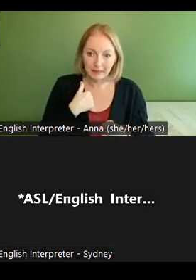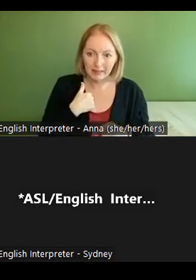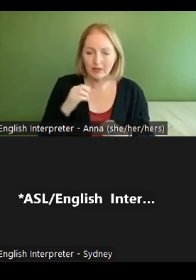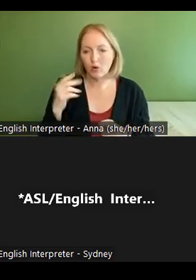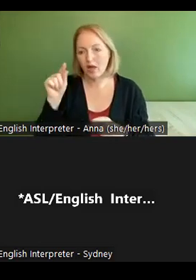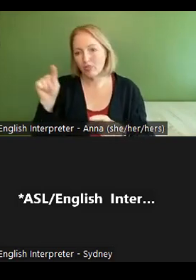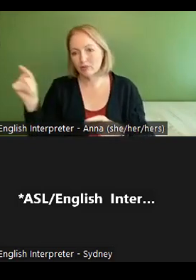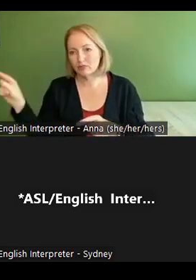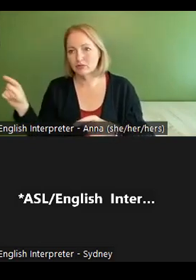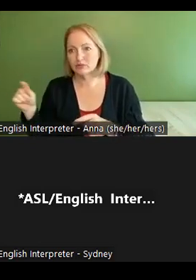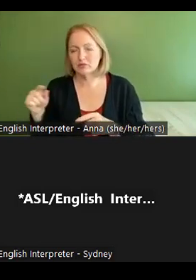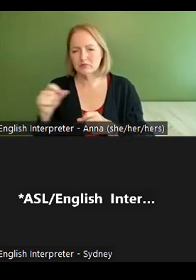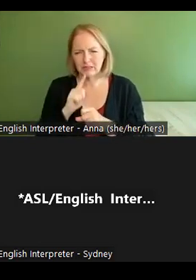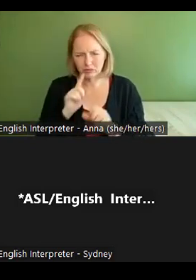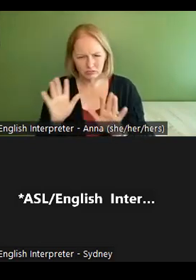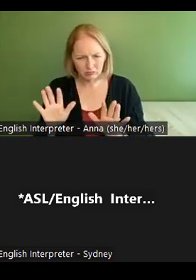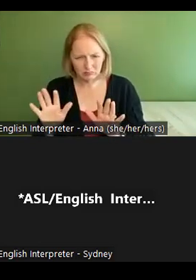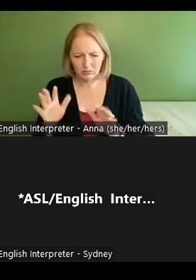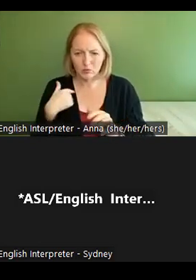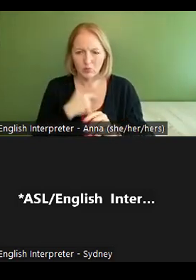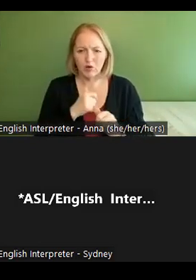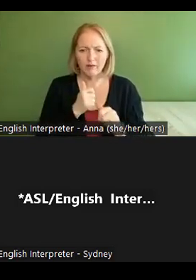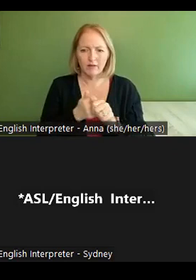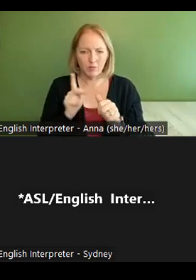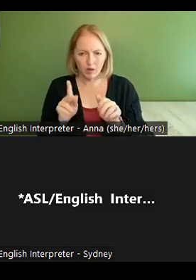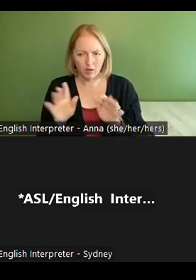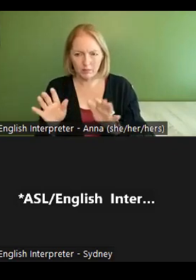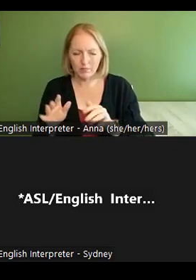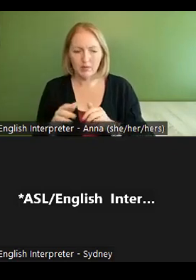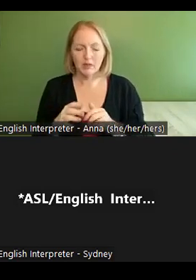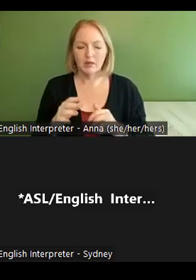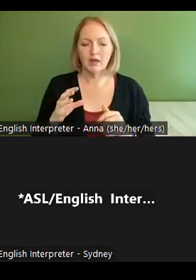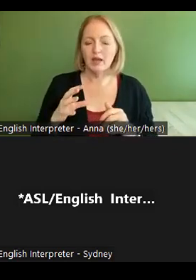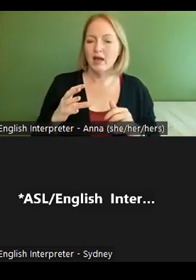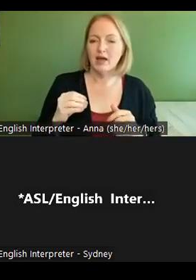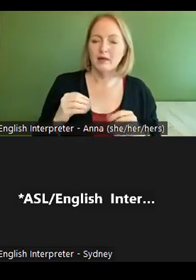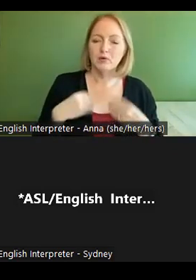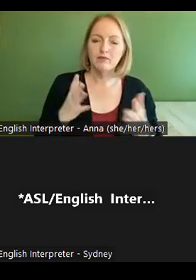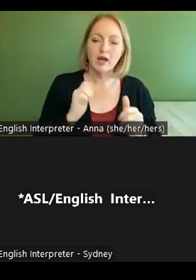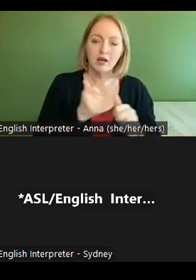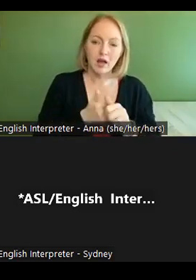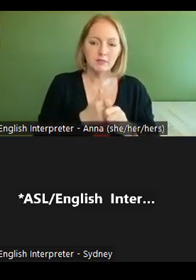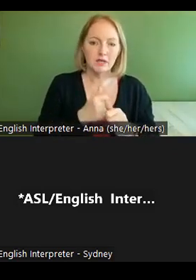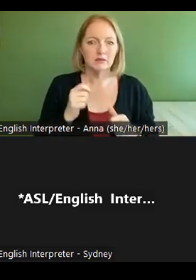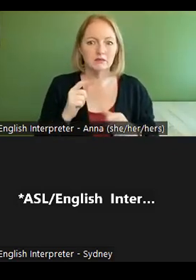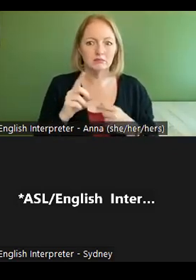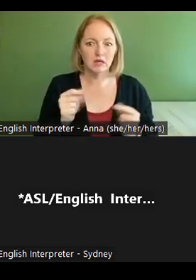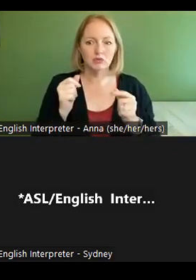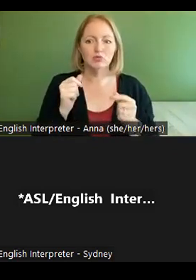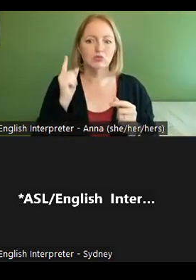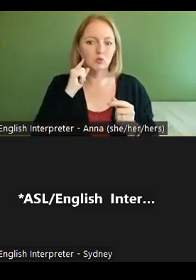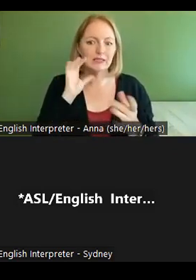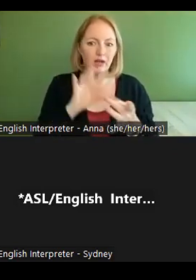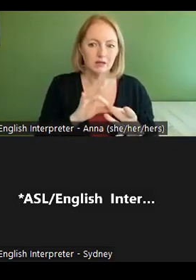others, just to make sure that we are also following up, and we're obviously providing updates as soon as we get a hold of the